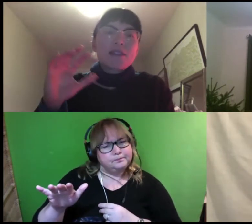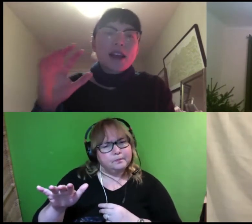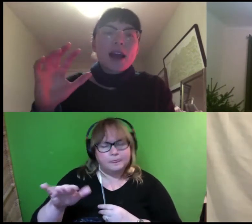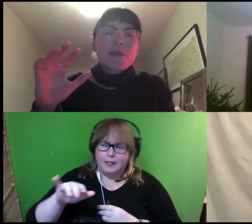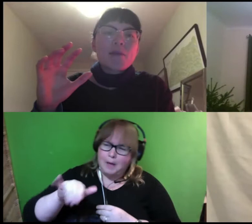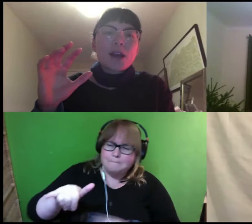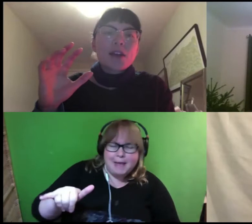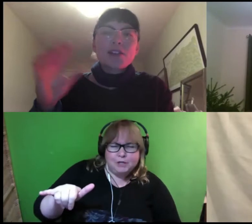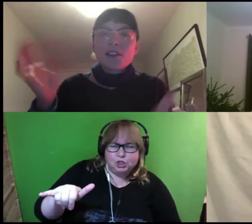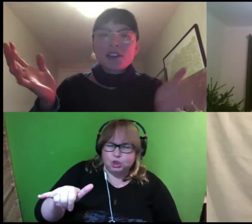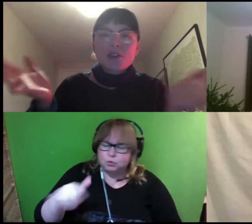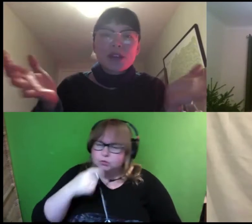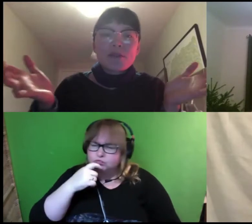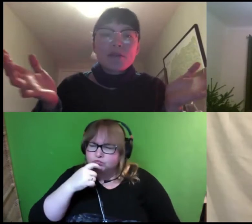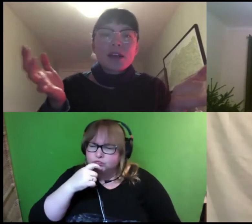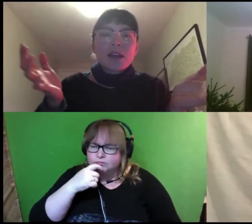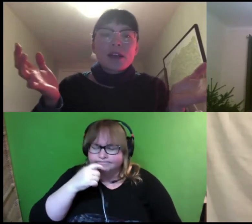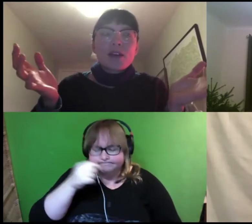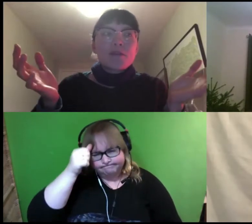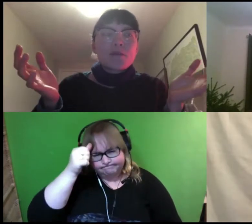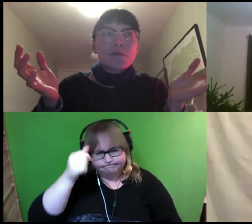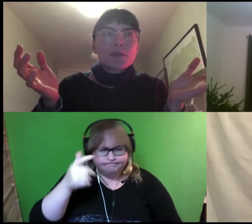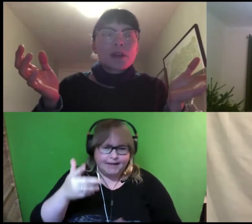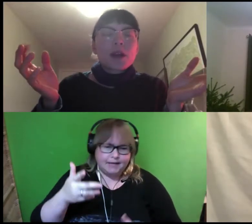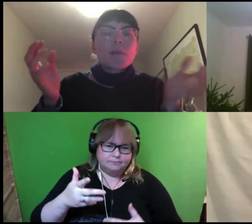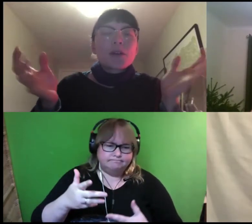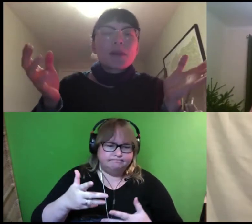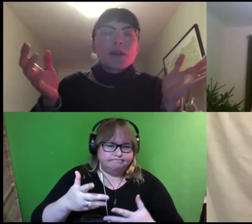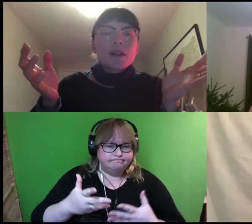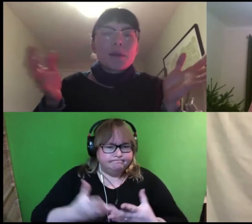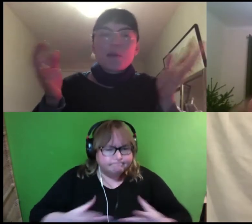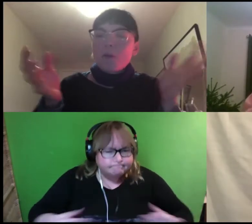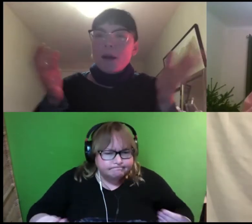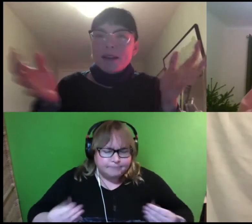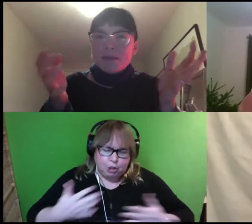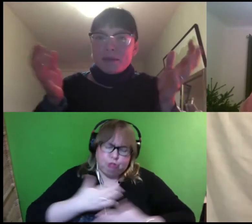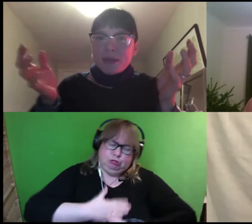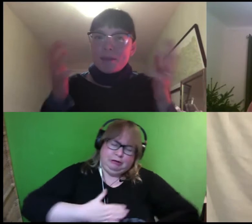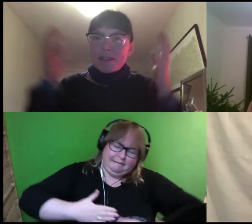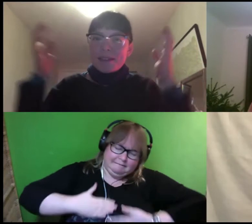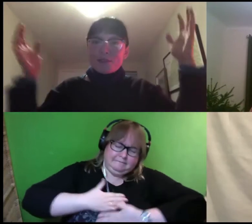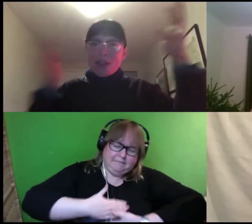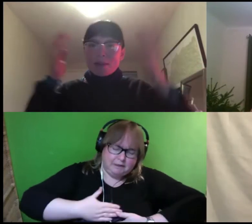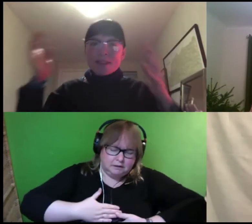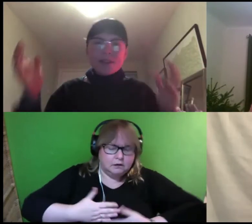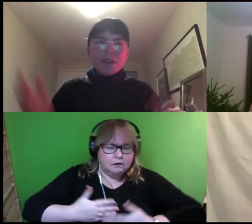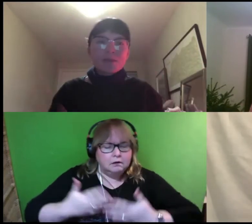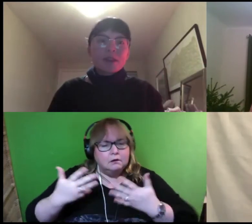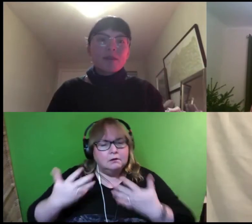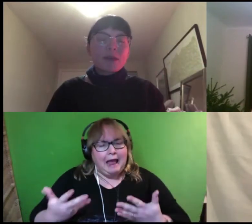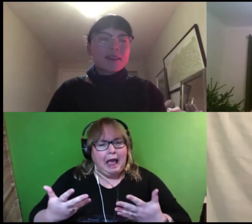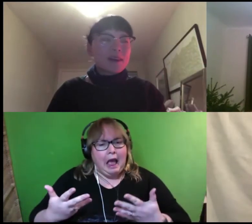out of a time where loss and grief have both been a bit more welcome, maybe, in this sort of